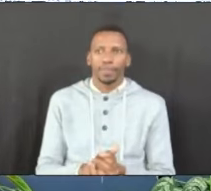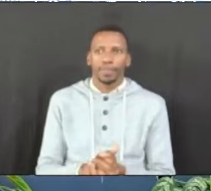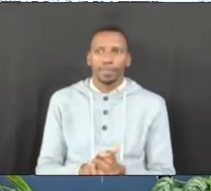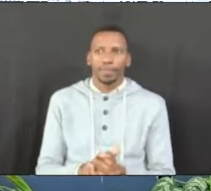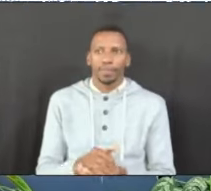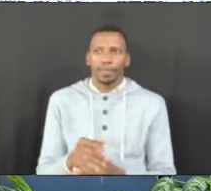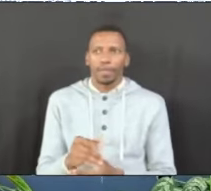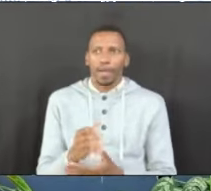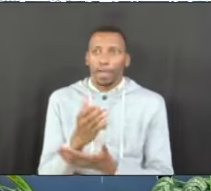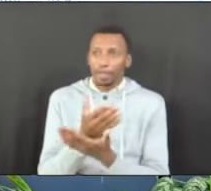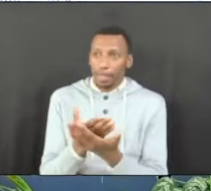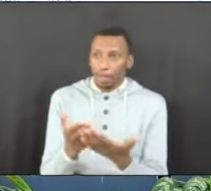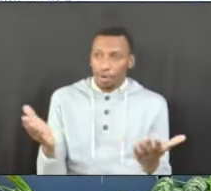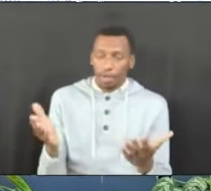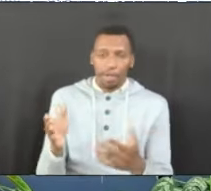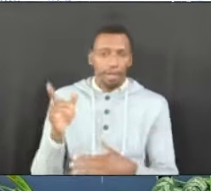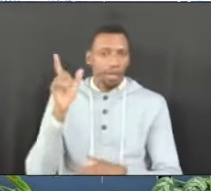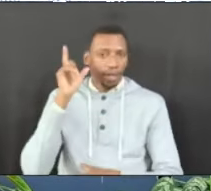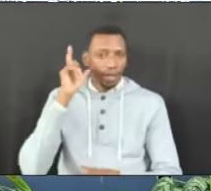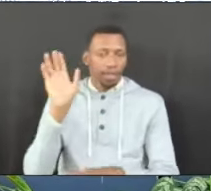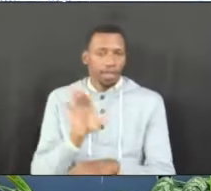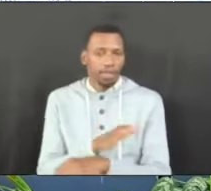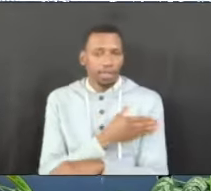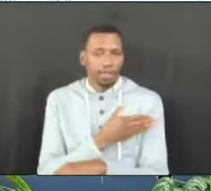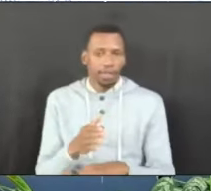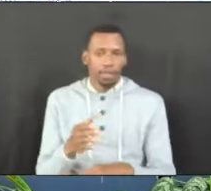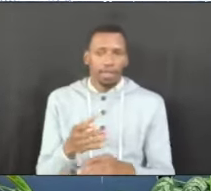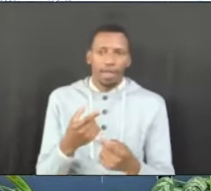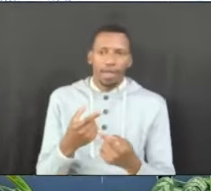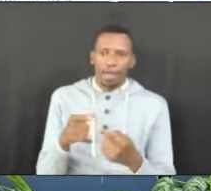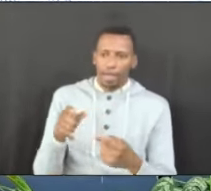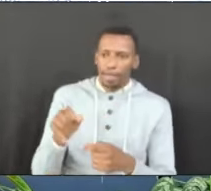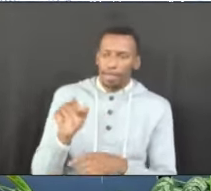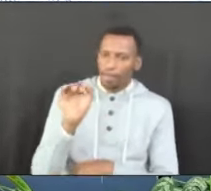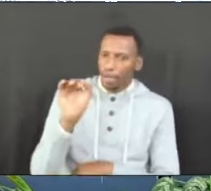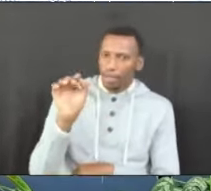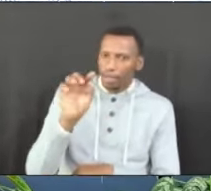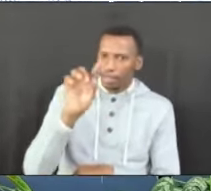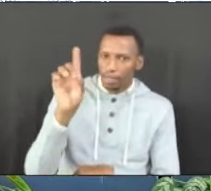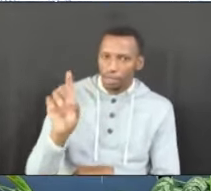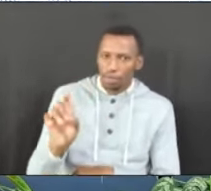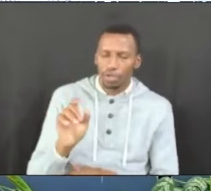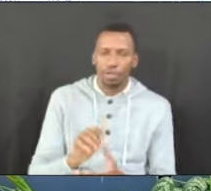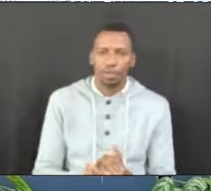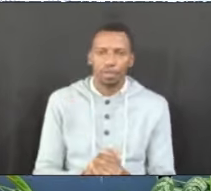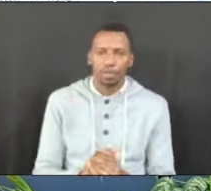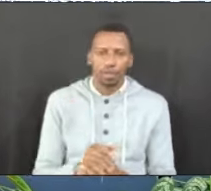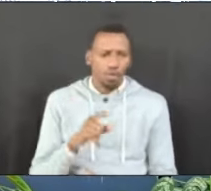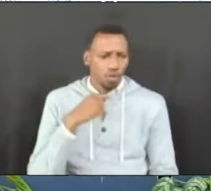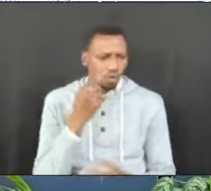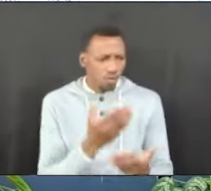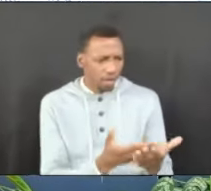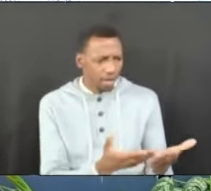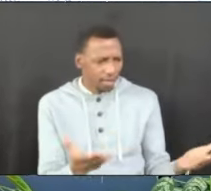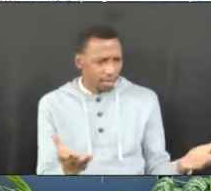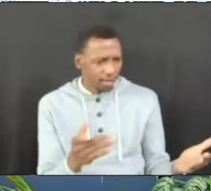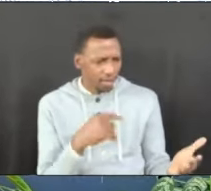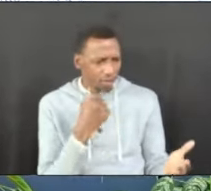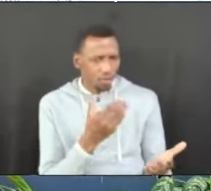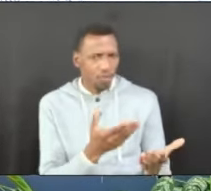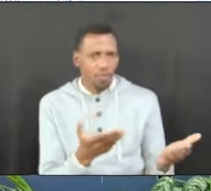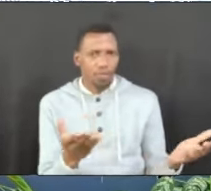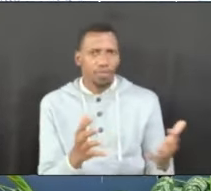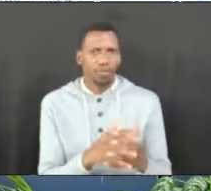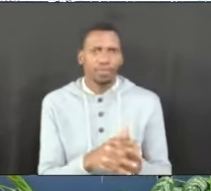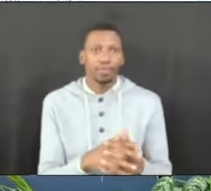Someone listened to the singing and could not help but ask the question this morning, who are these?